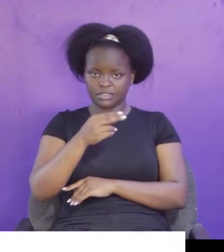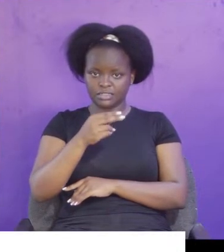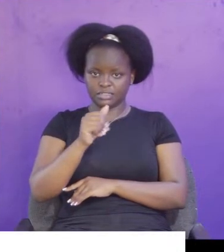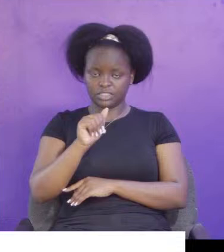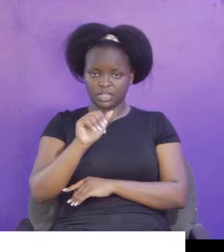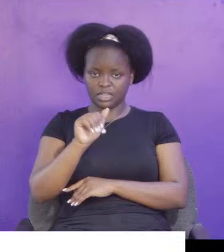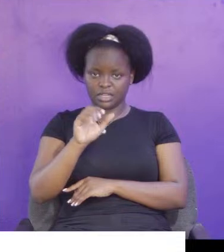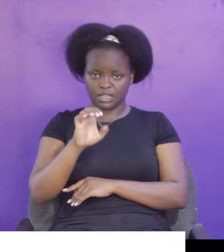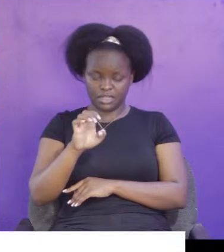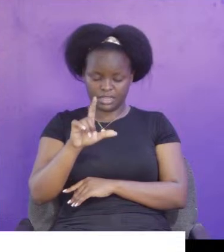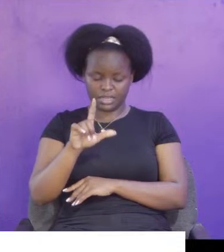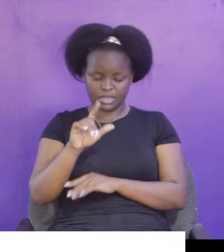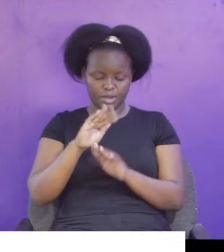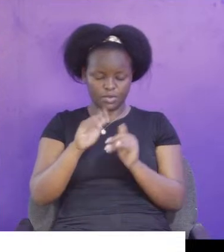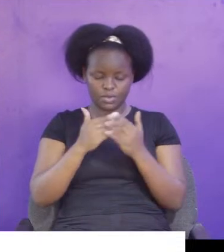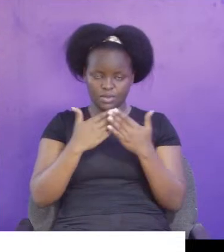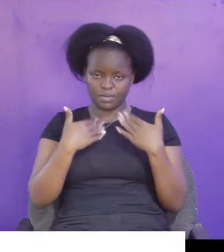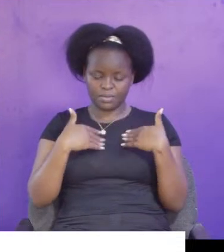observed.